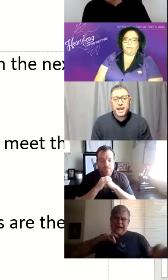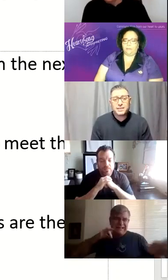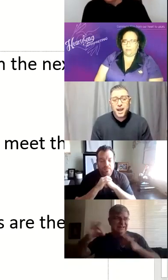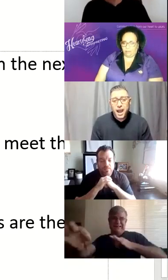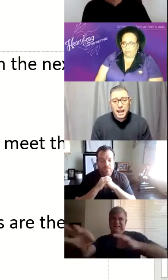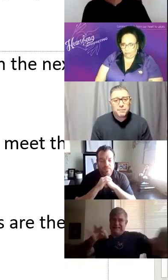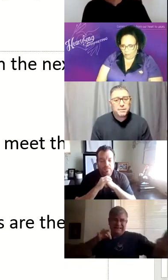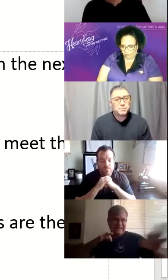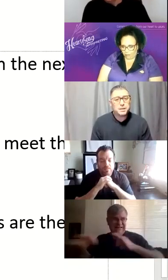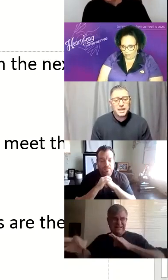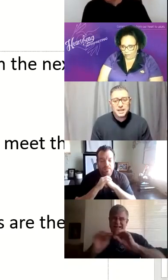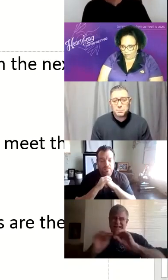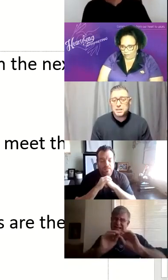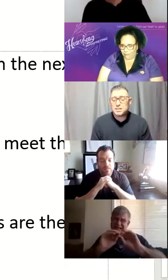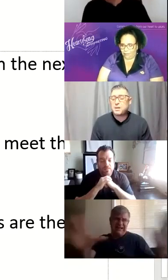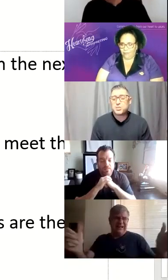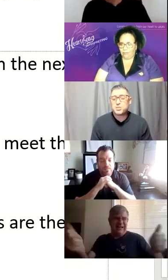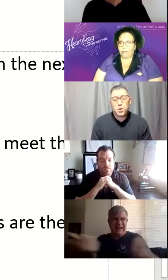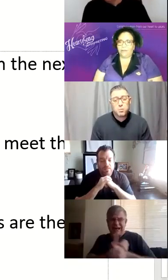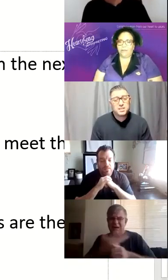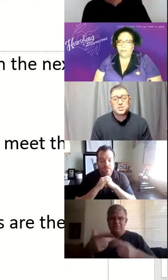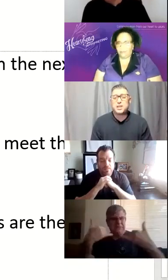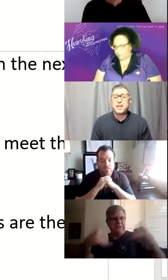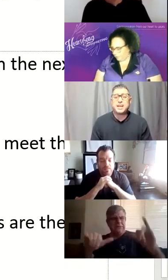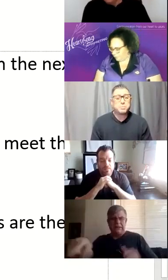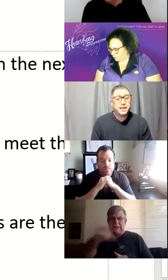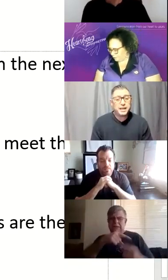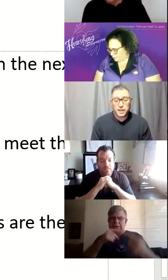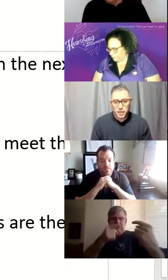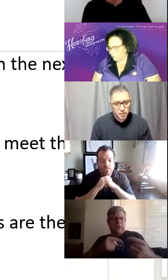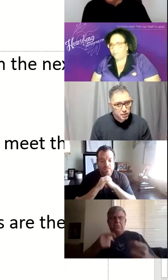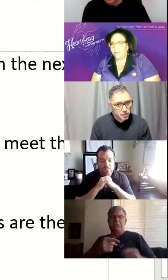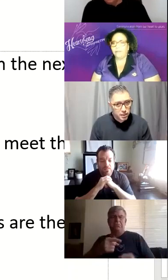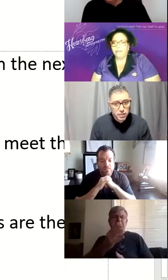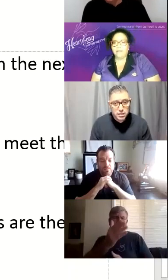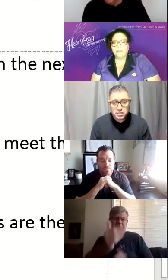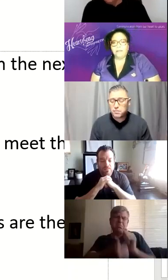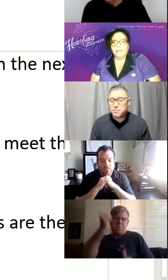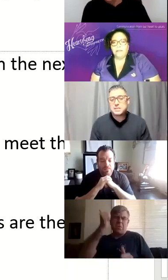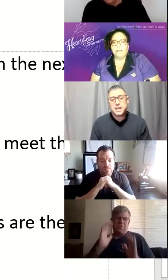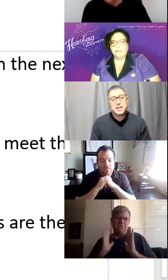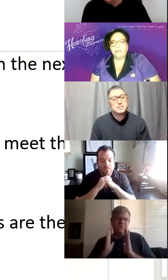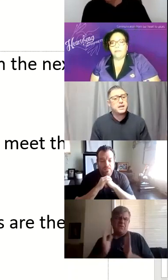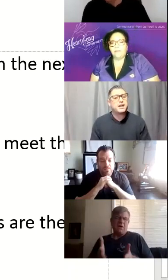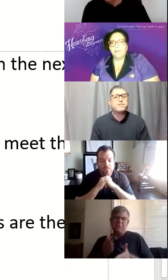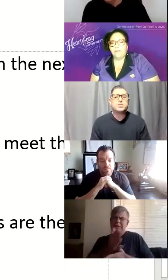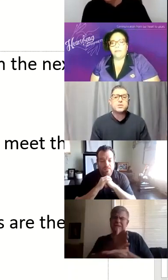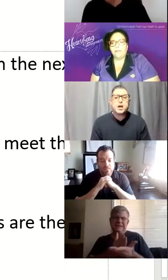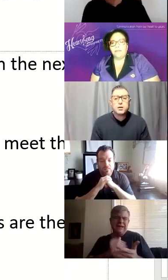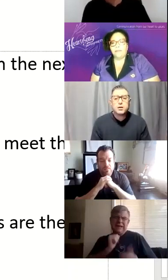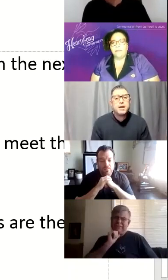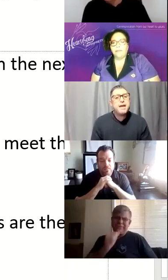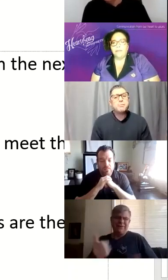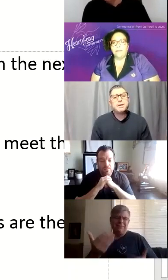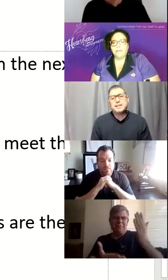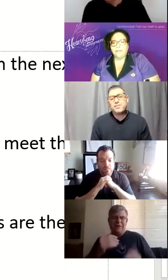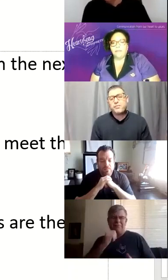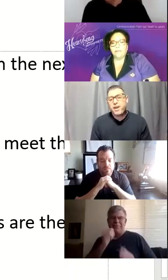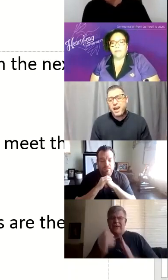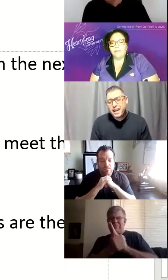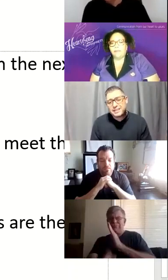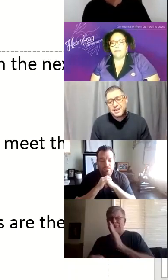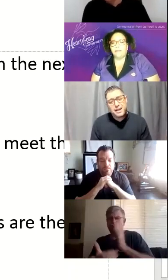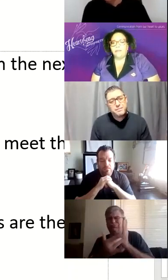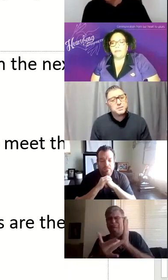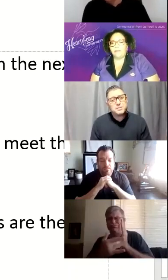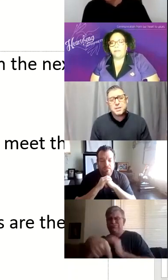all that time, it's beginning to become so much to trying to explain everything. And is this clear? Does it even make sense? It's a heck of a struggle. I mean, it's